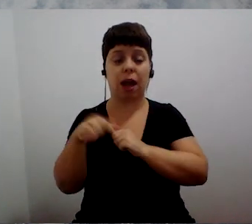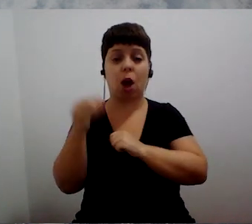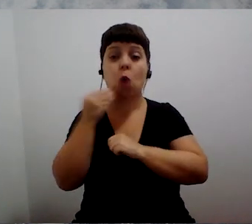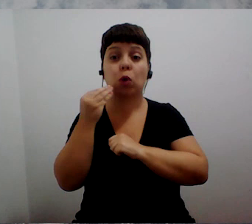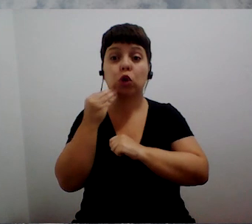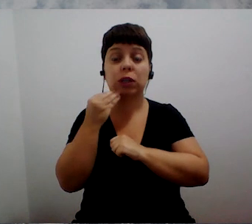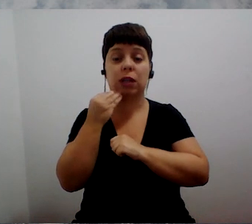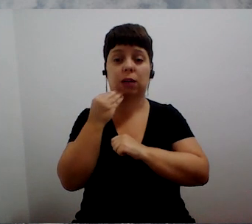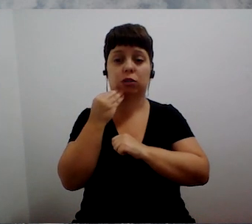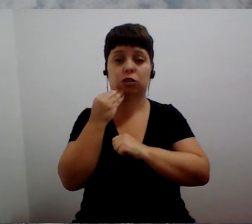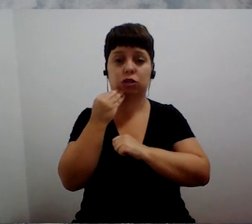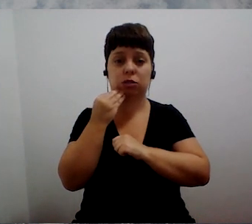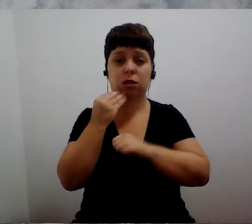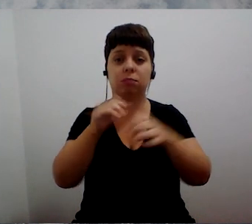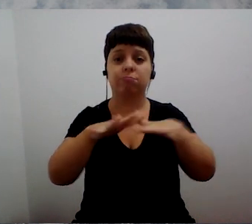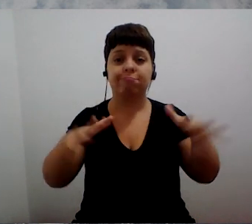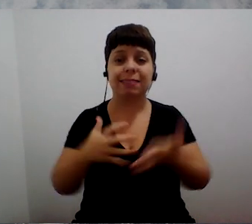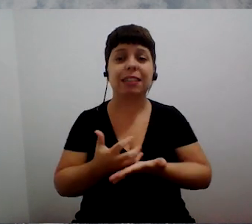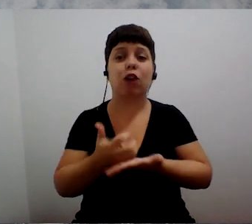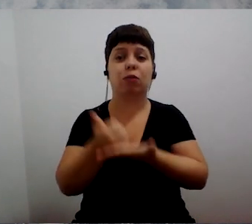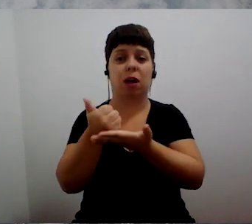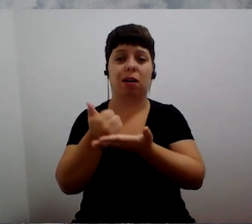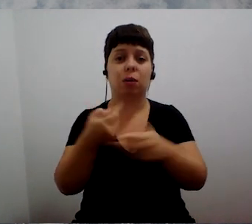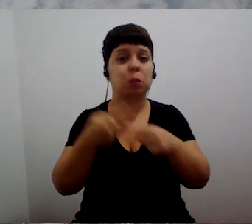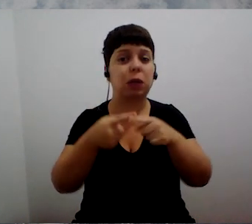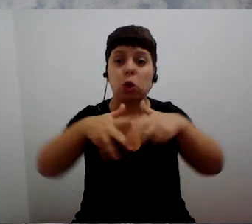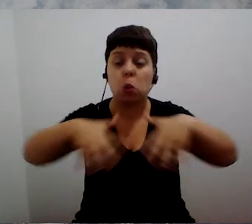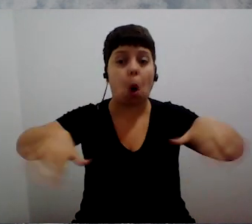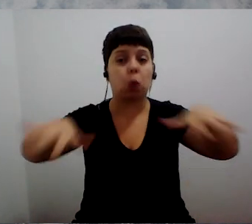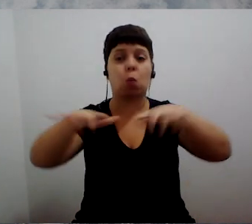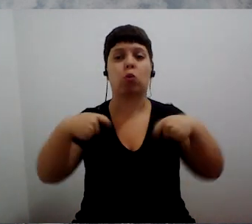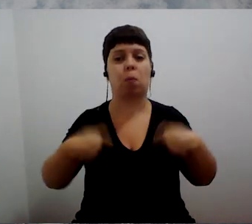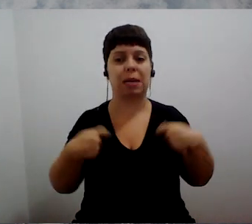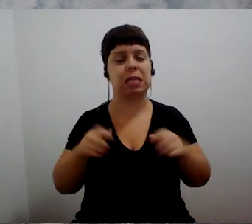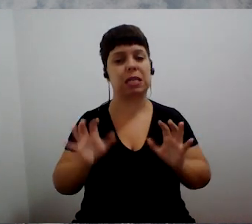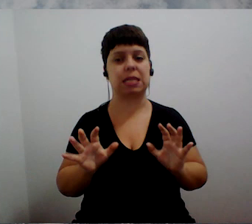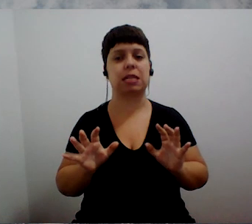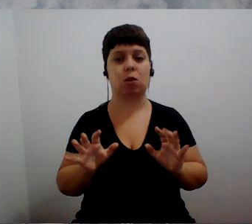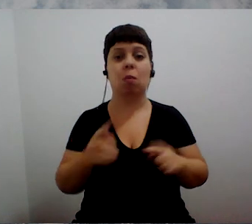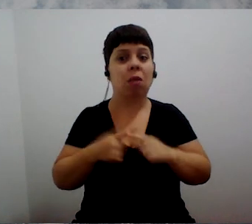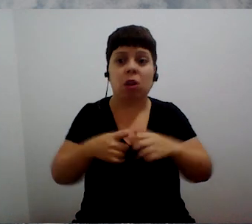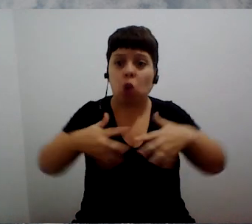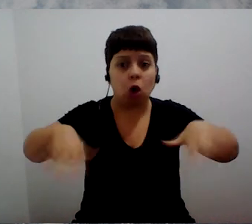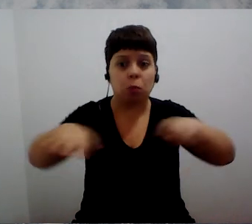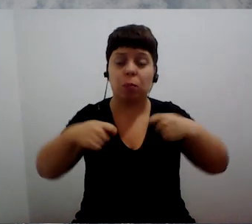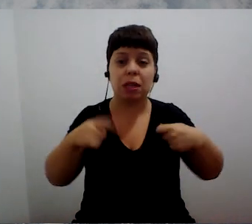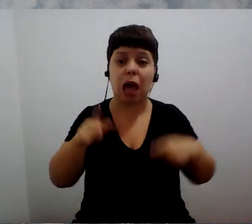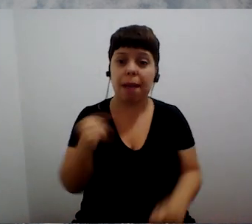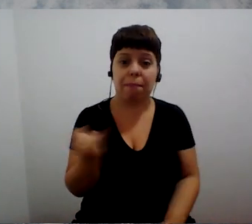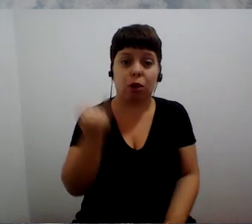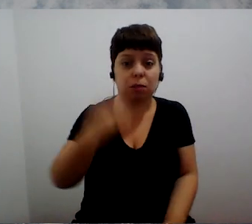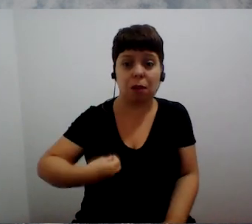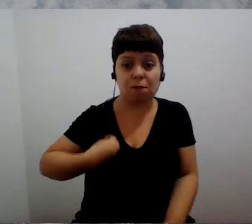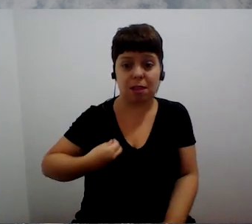to save our ocean, because we all need this. We need an ocean because it drives our life here on